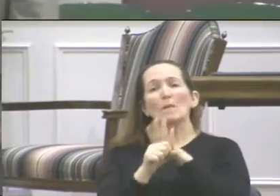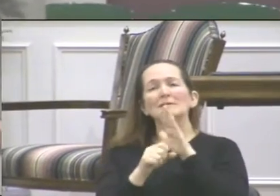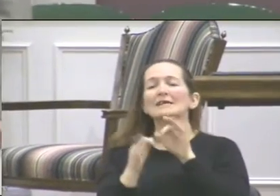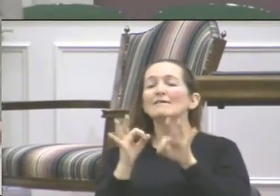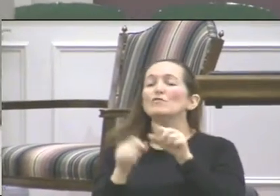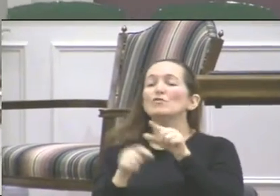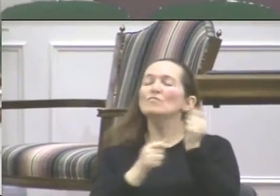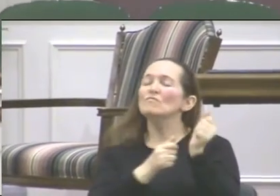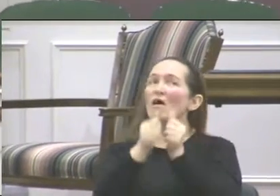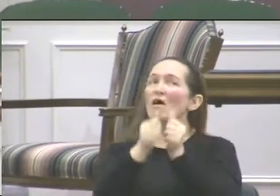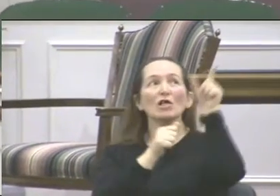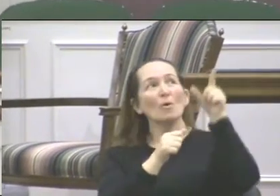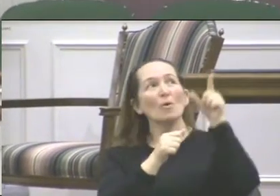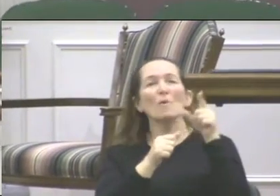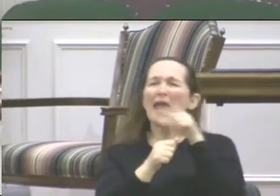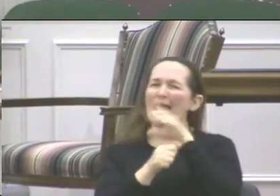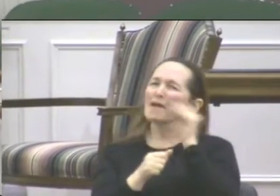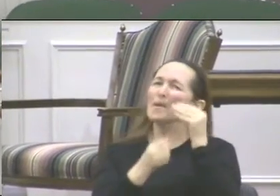obedient.